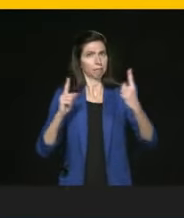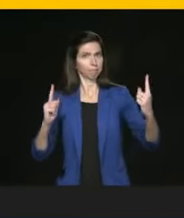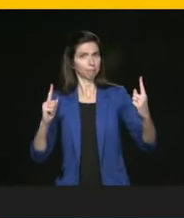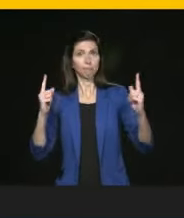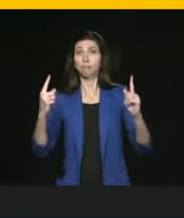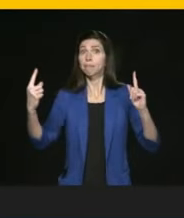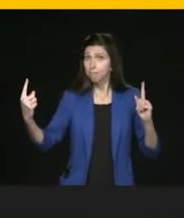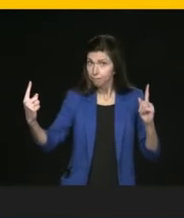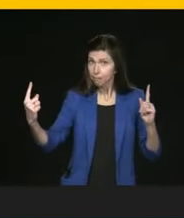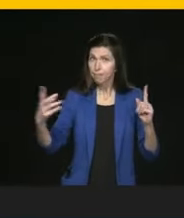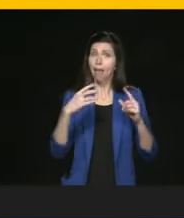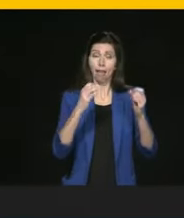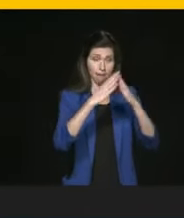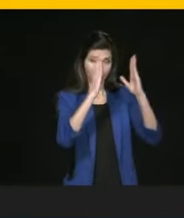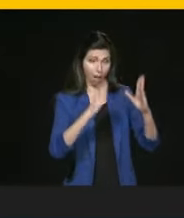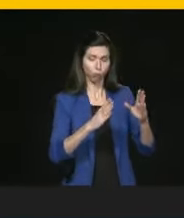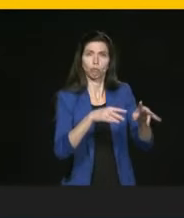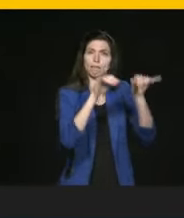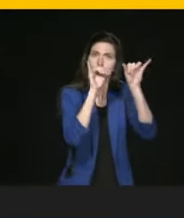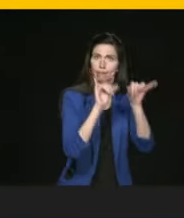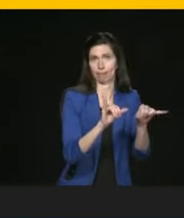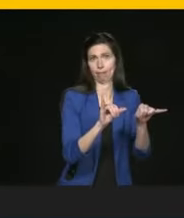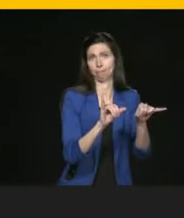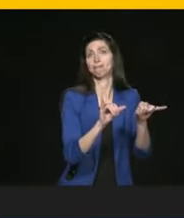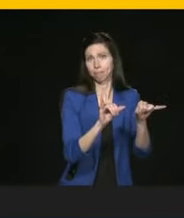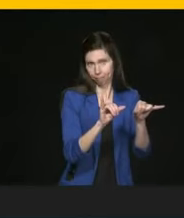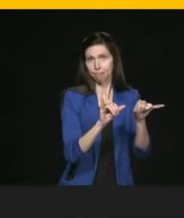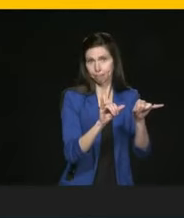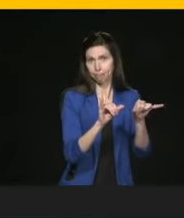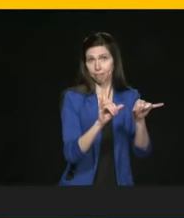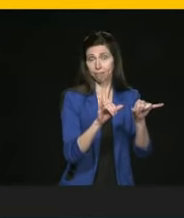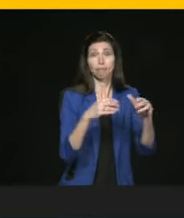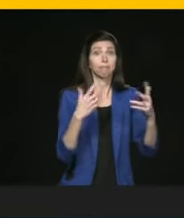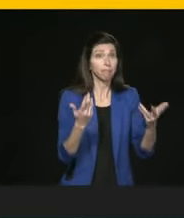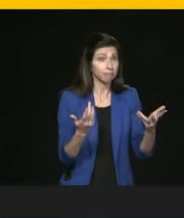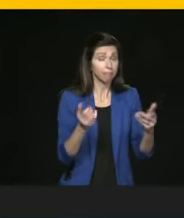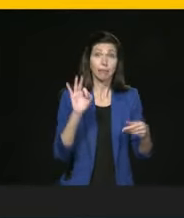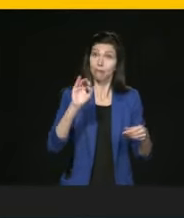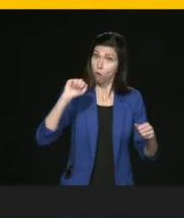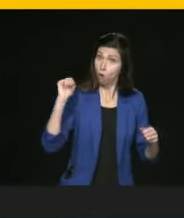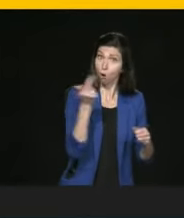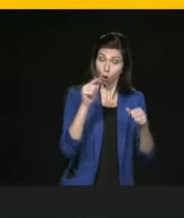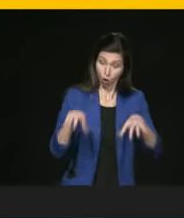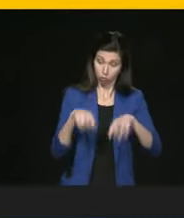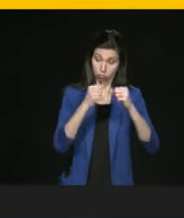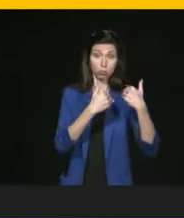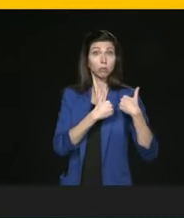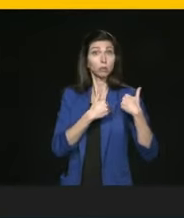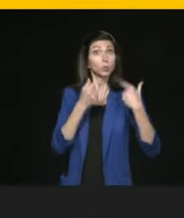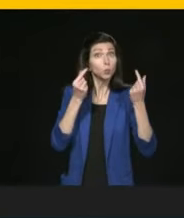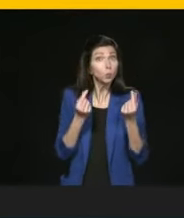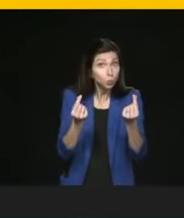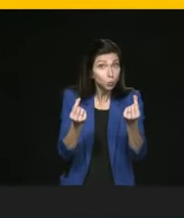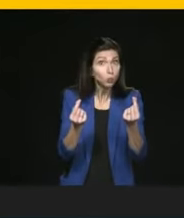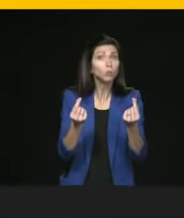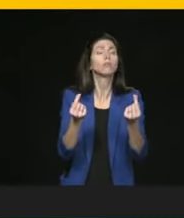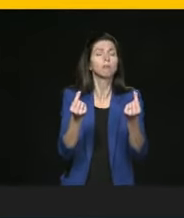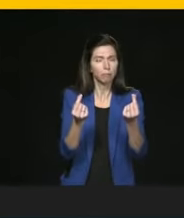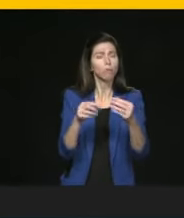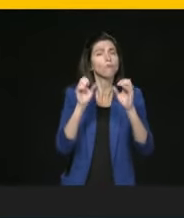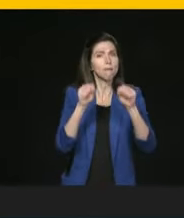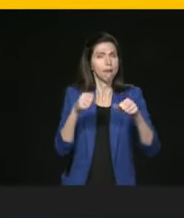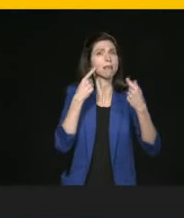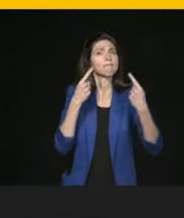possible. Unless we all remain diligent in maintaining our new habits, new outbreaks can